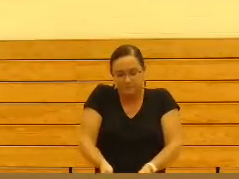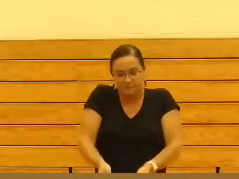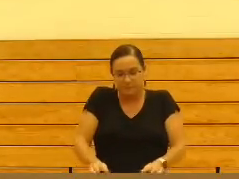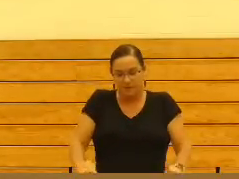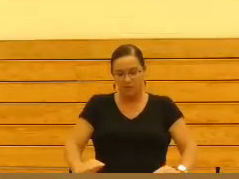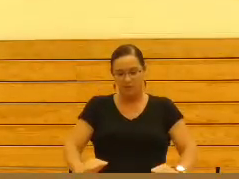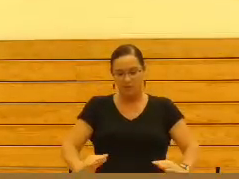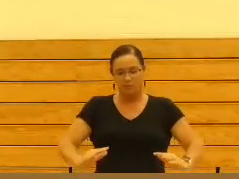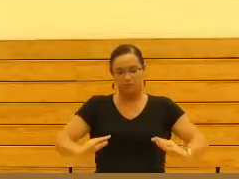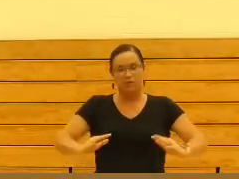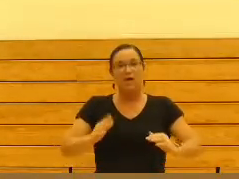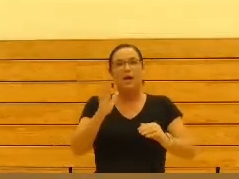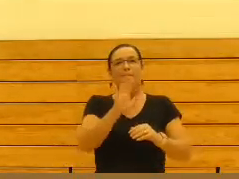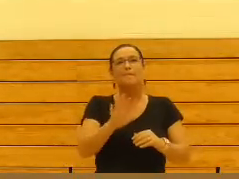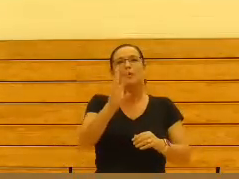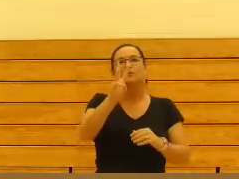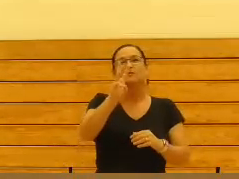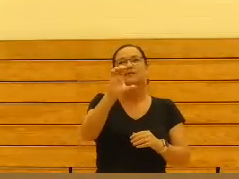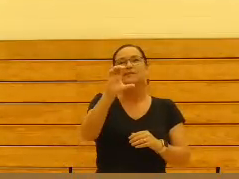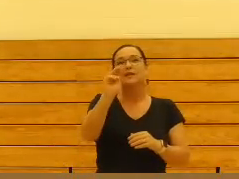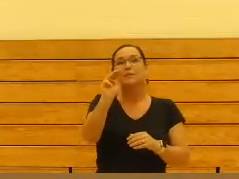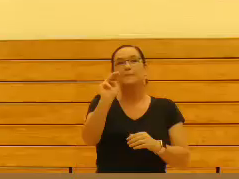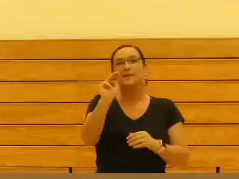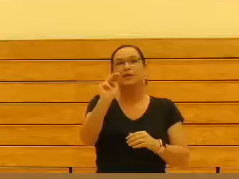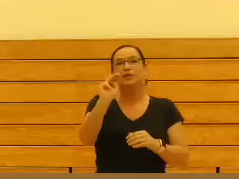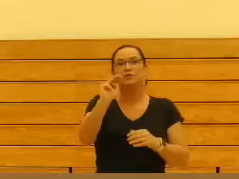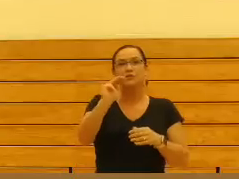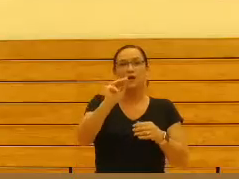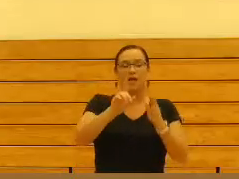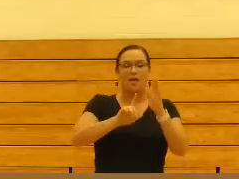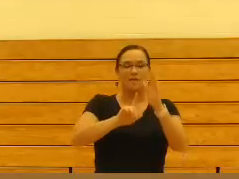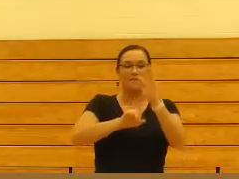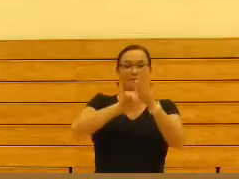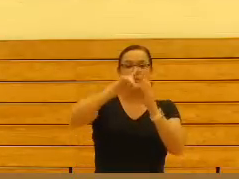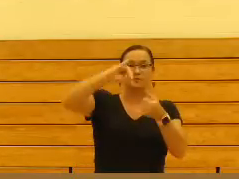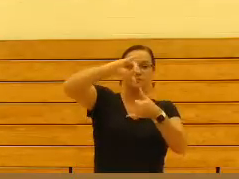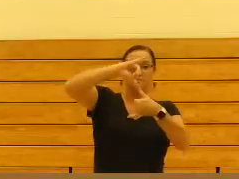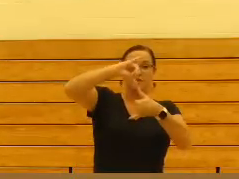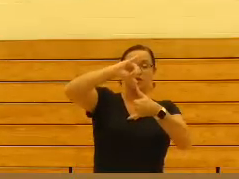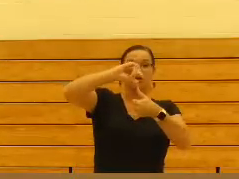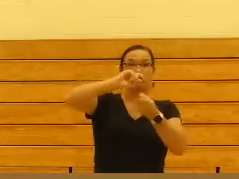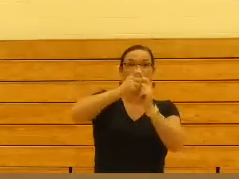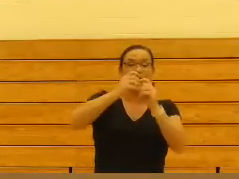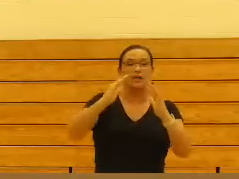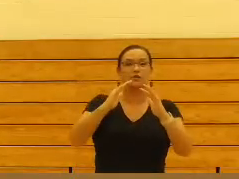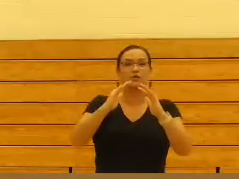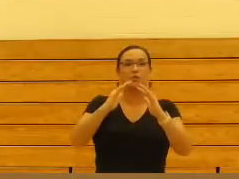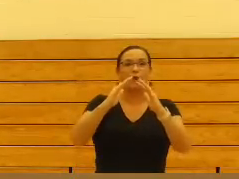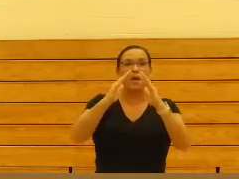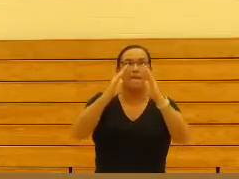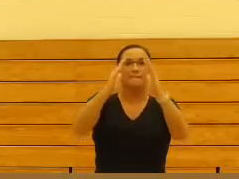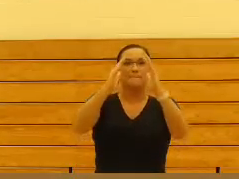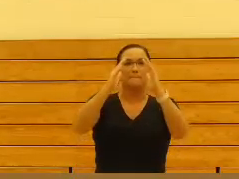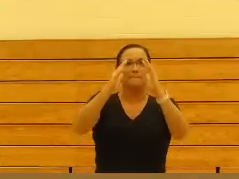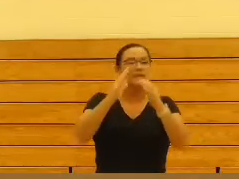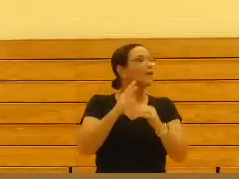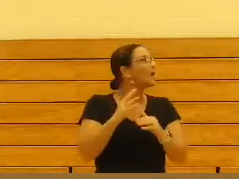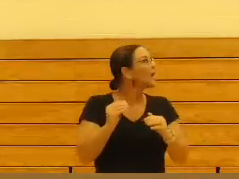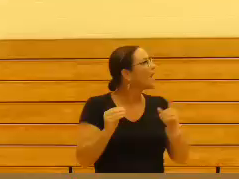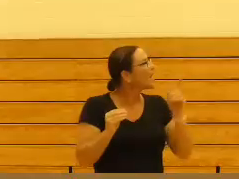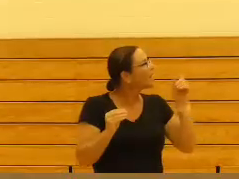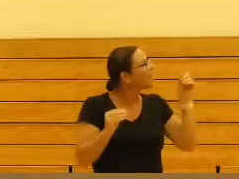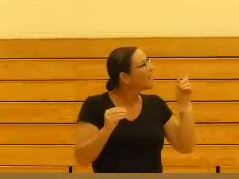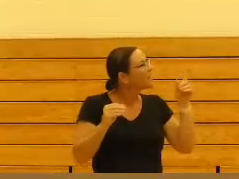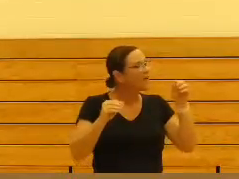about 6 centimeters of vertical change on the volcano. And the butterfly wing pattern